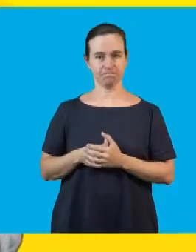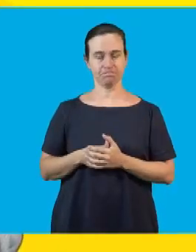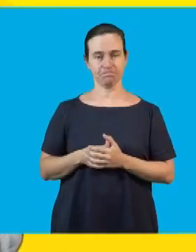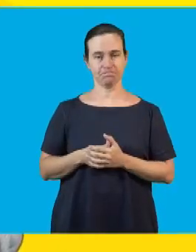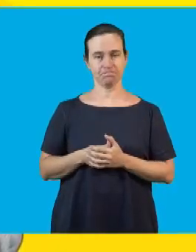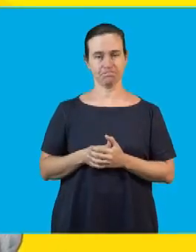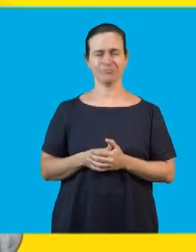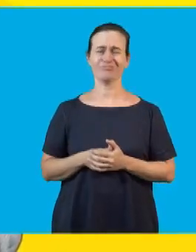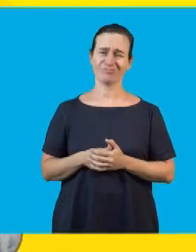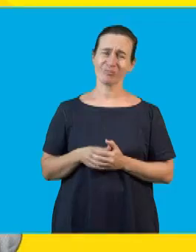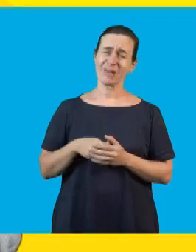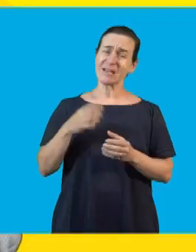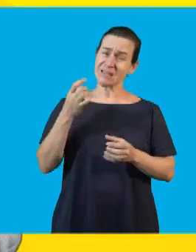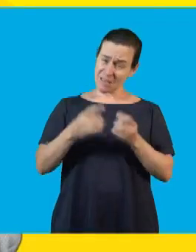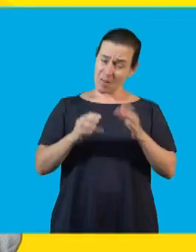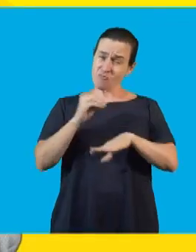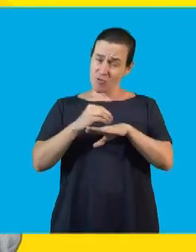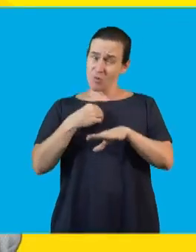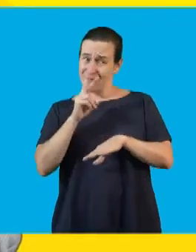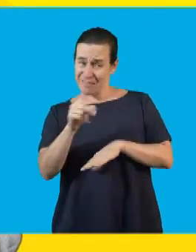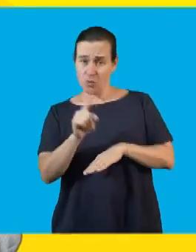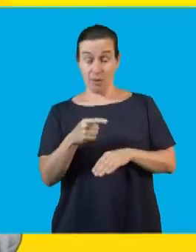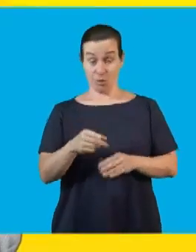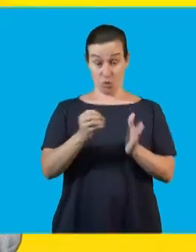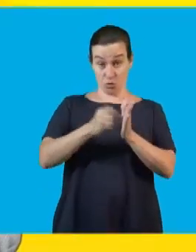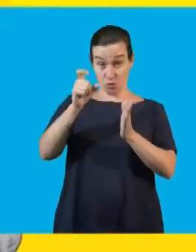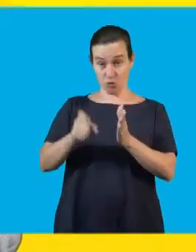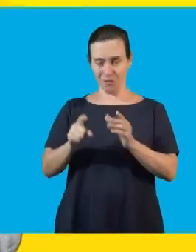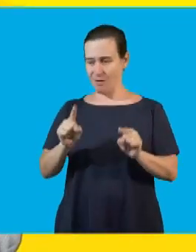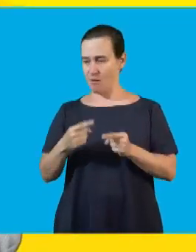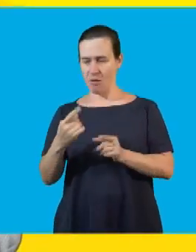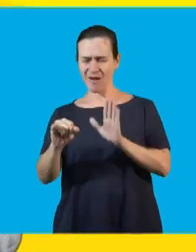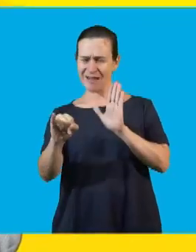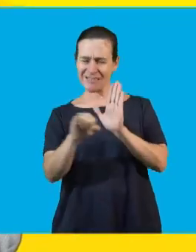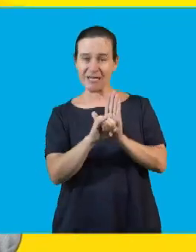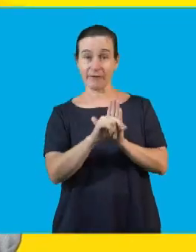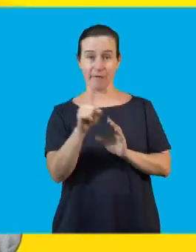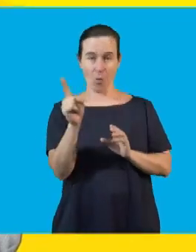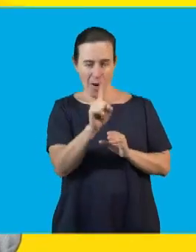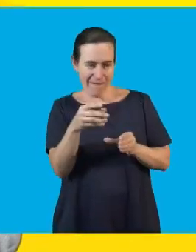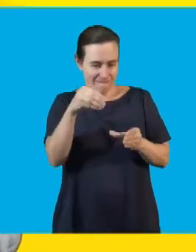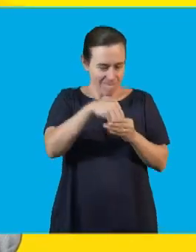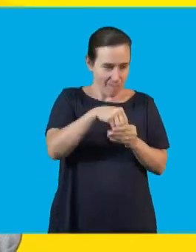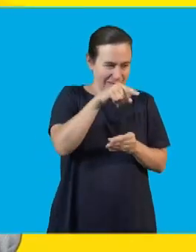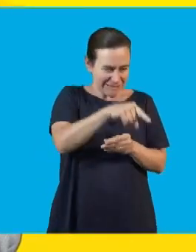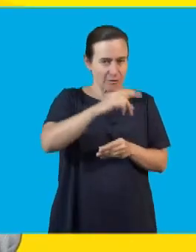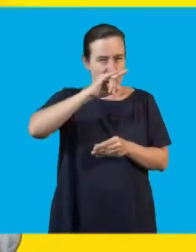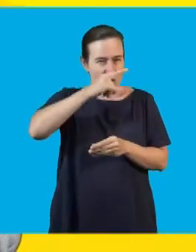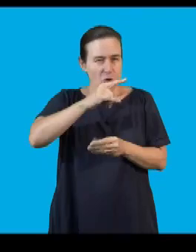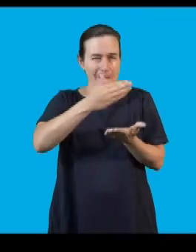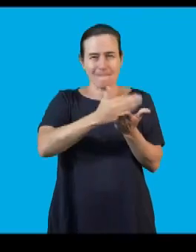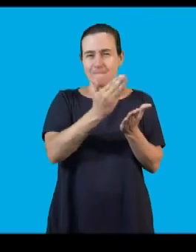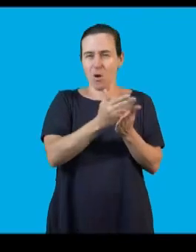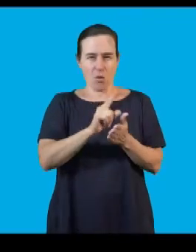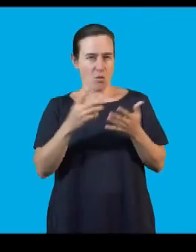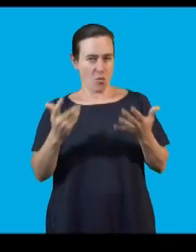Right. So what are the problems that we encounter? So many times learners are unable to identify the features of the cartoon, and because of